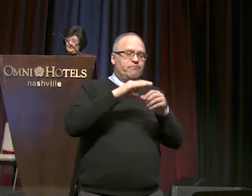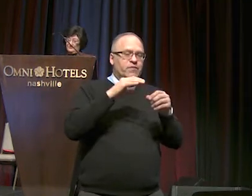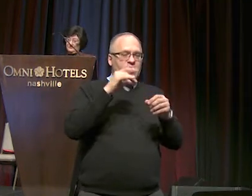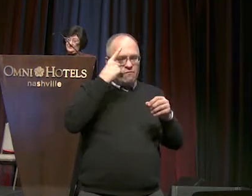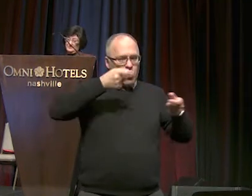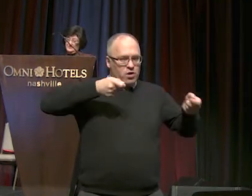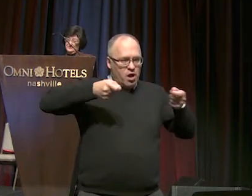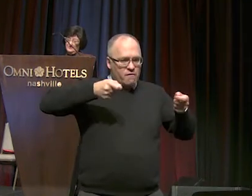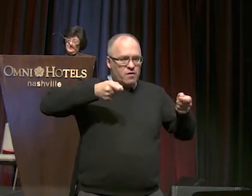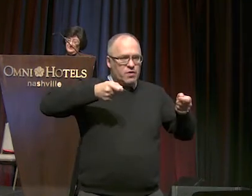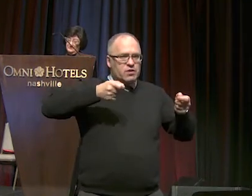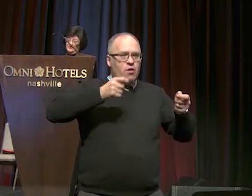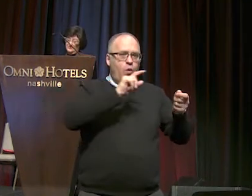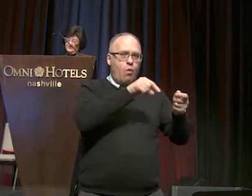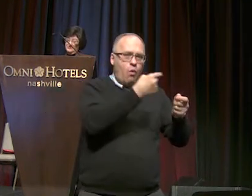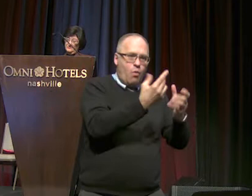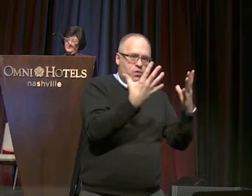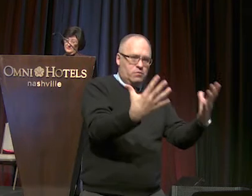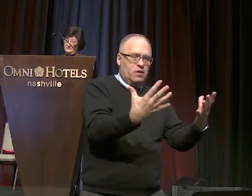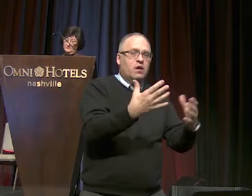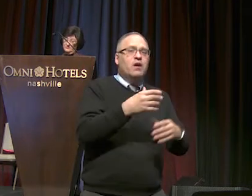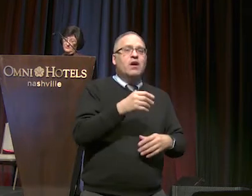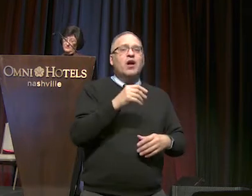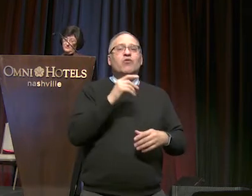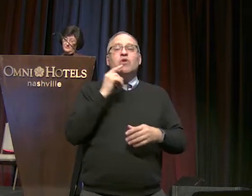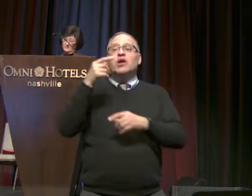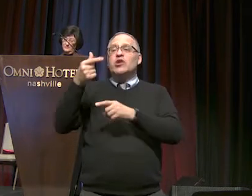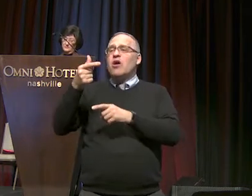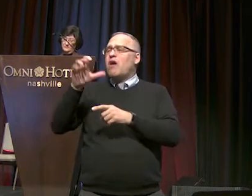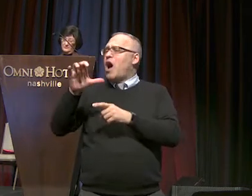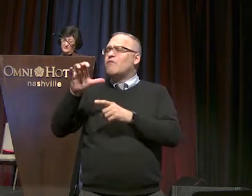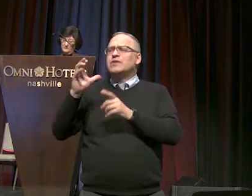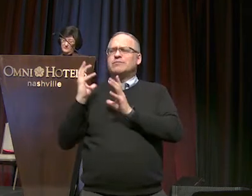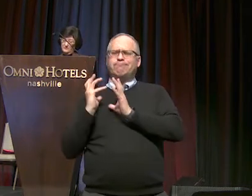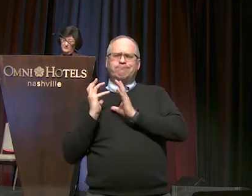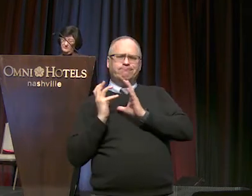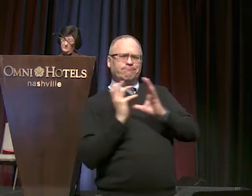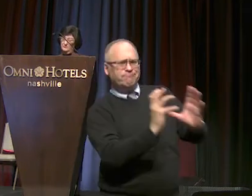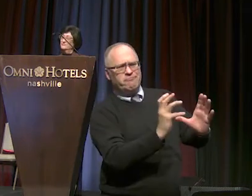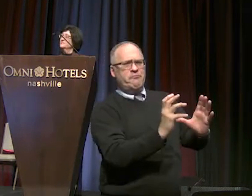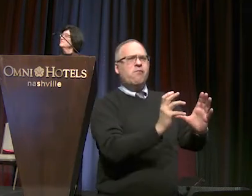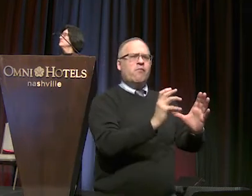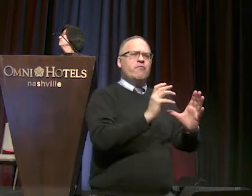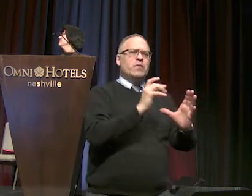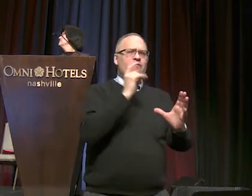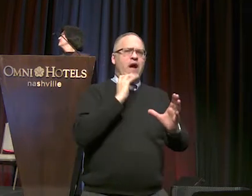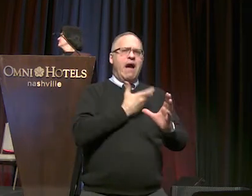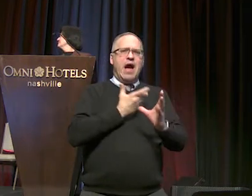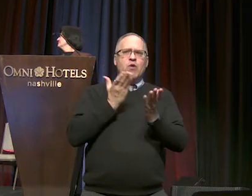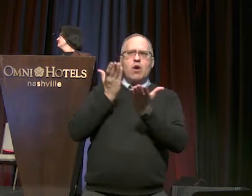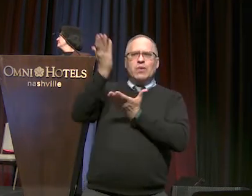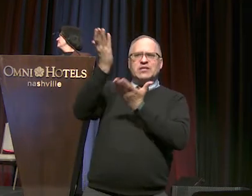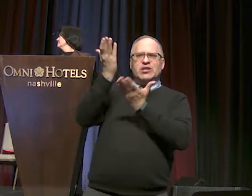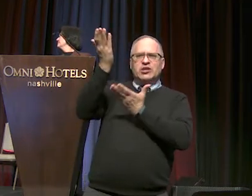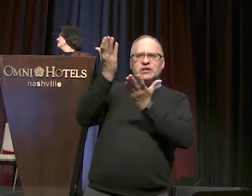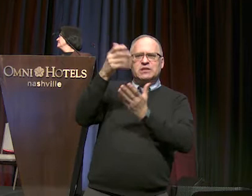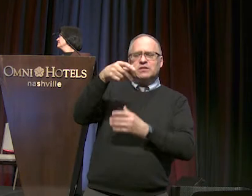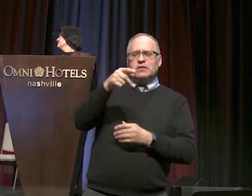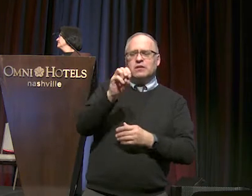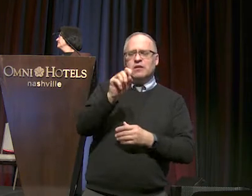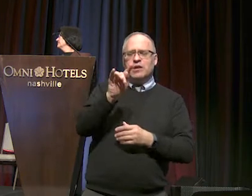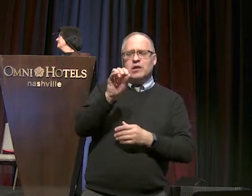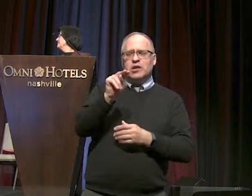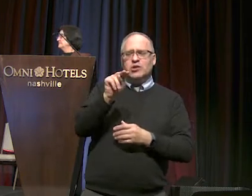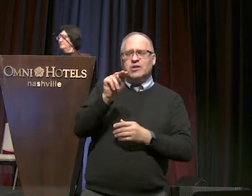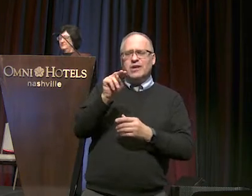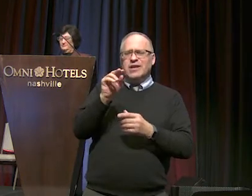to unburden the General Conference from petitions that are U.S. specific and